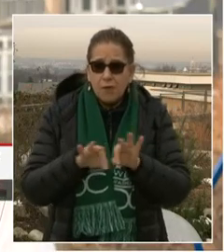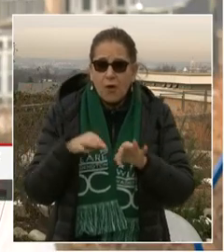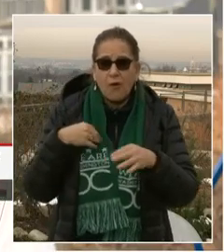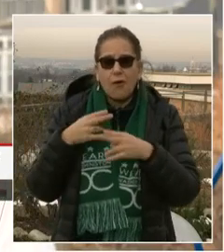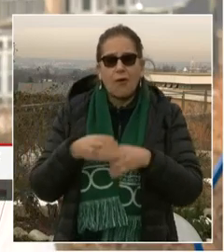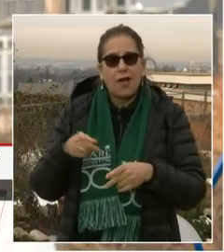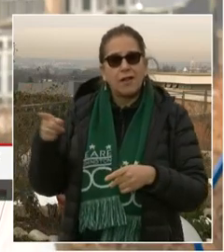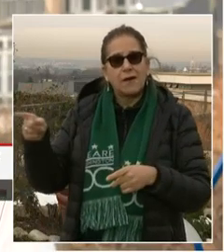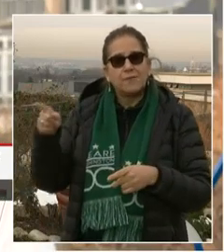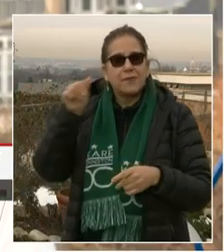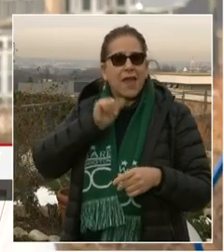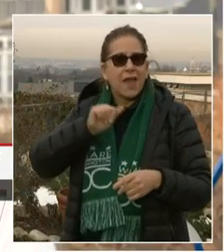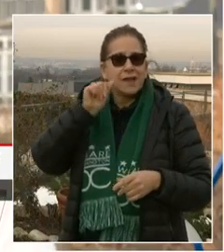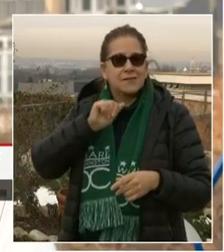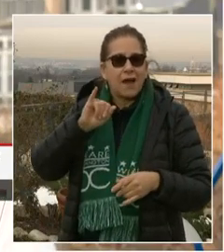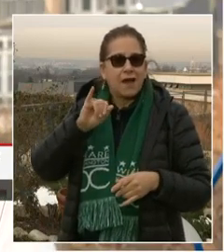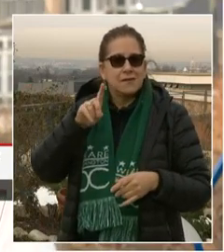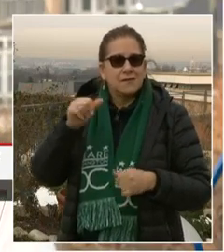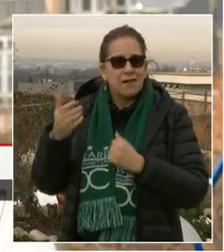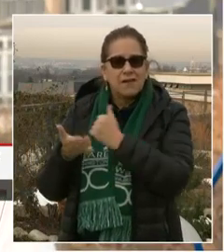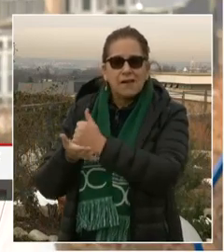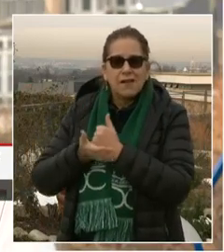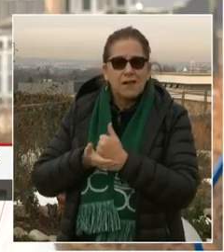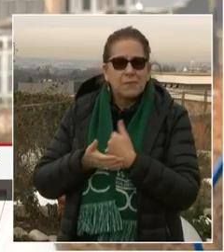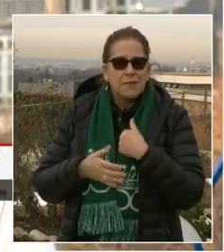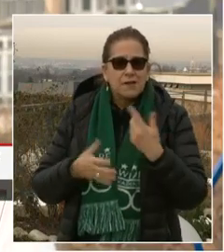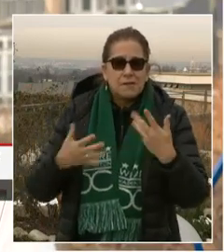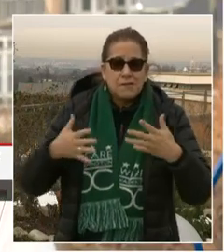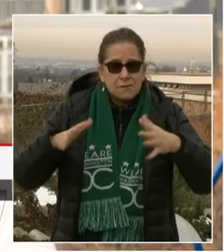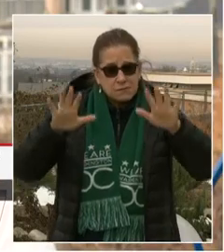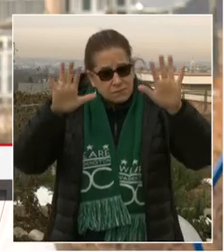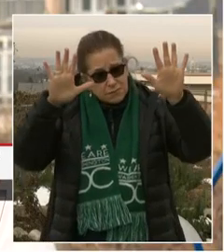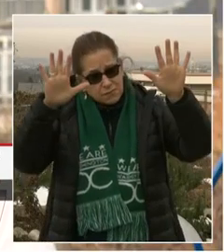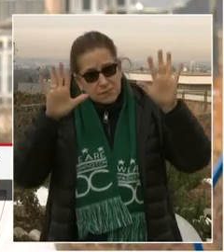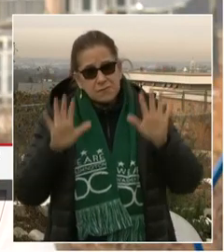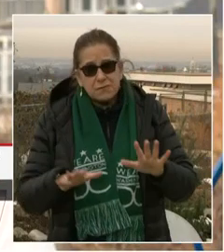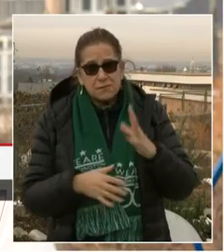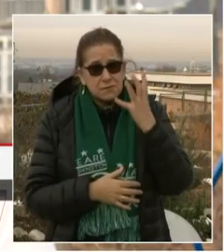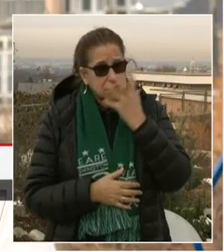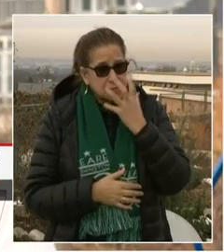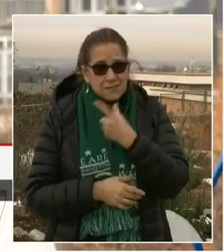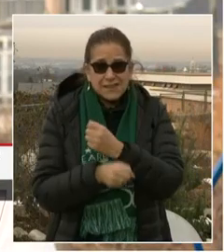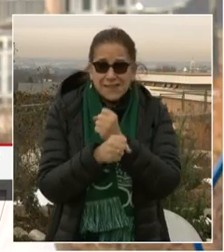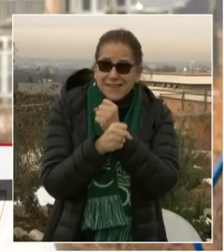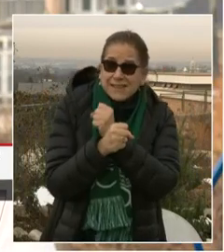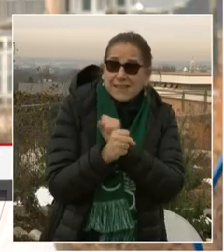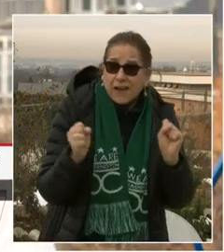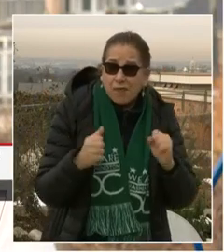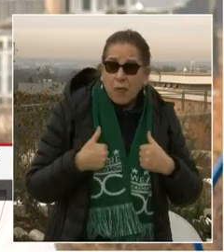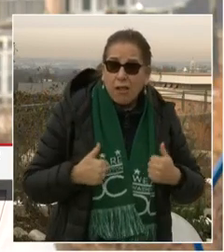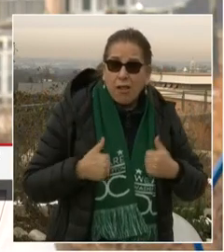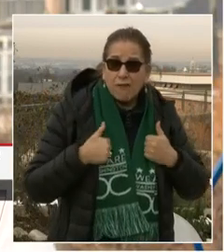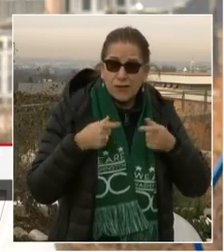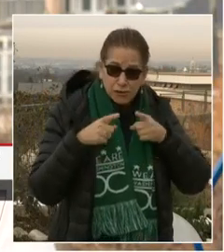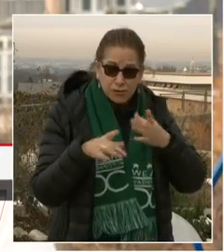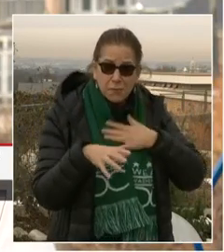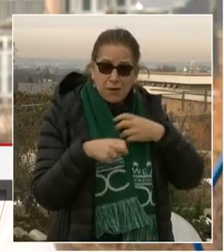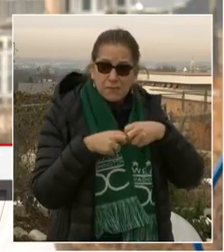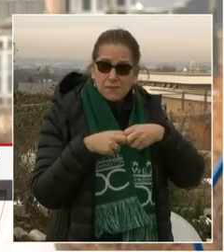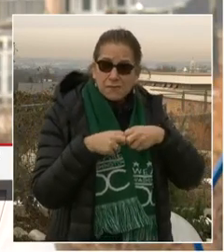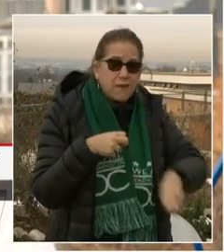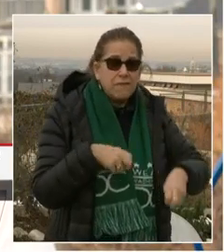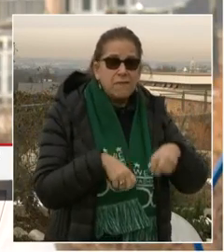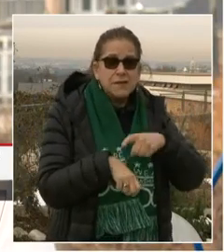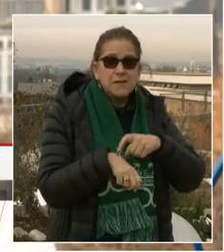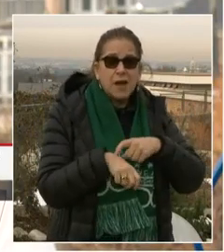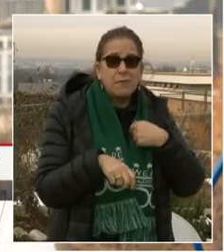fresh air. During a dark financial time in my life, she was always available and able to